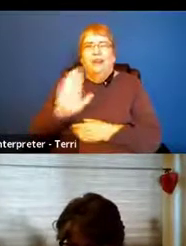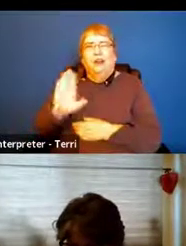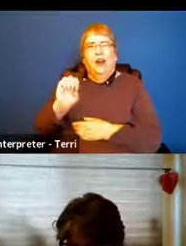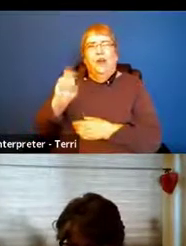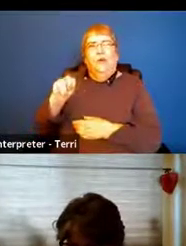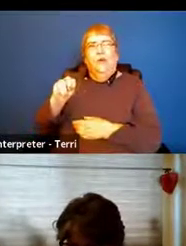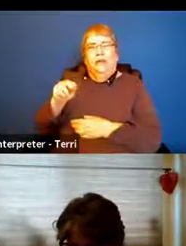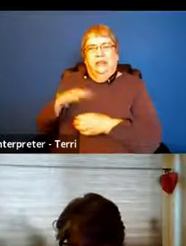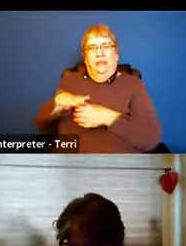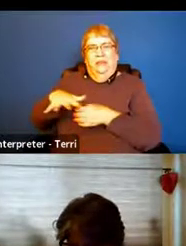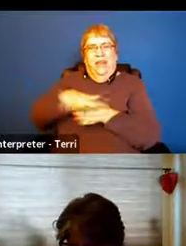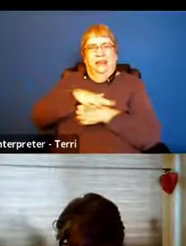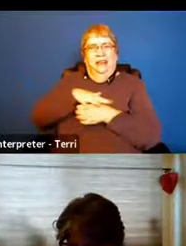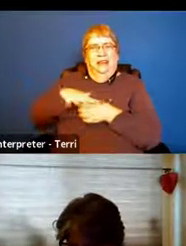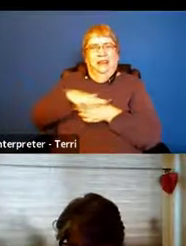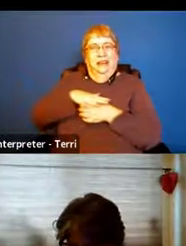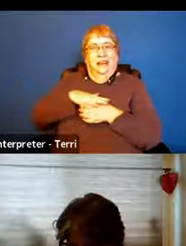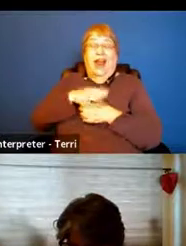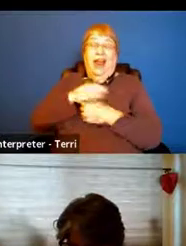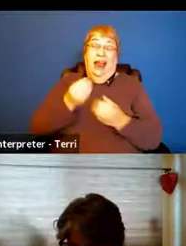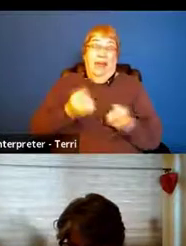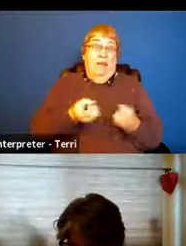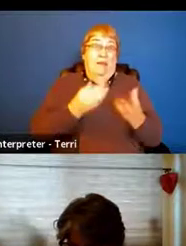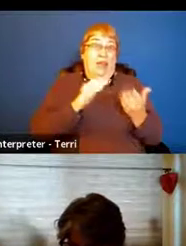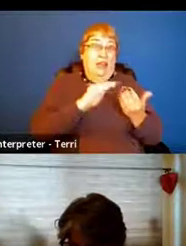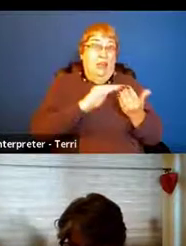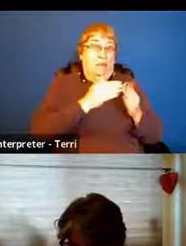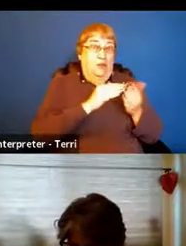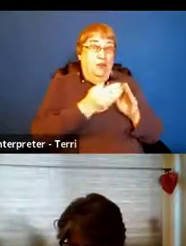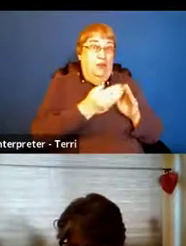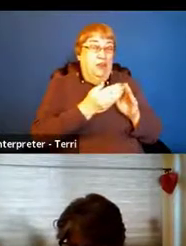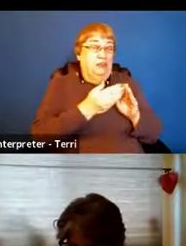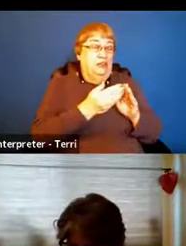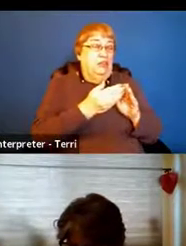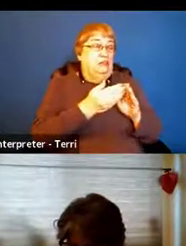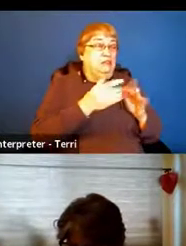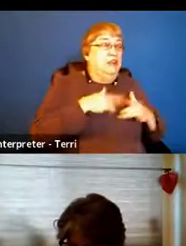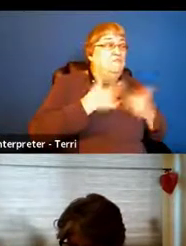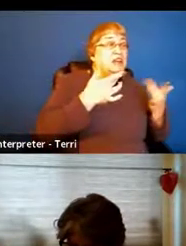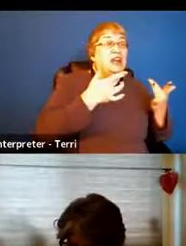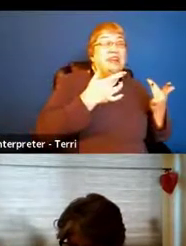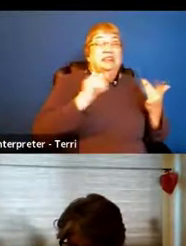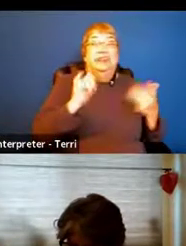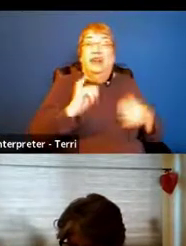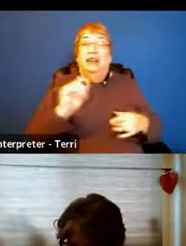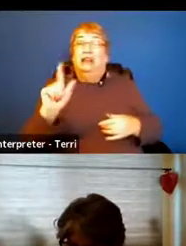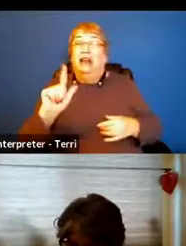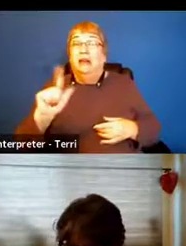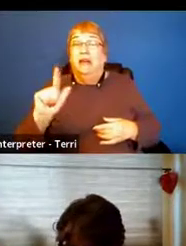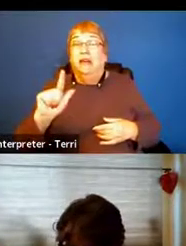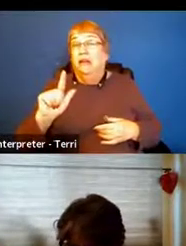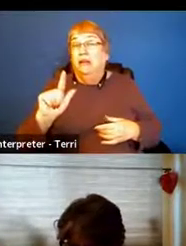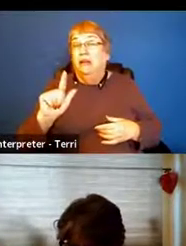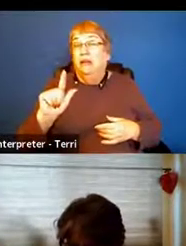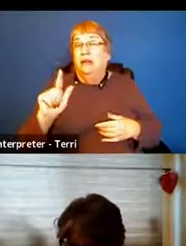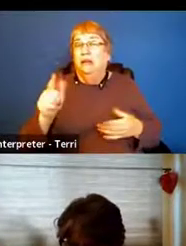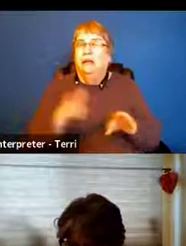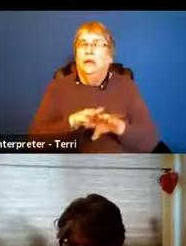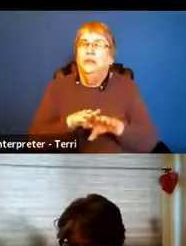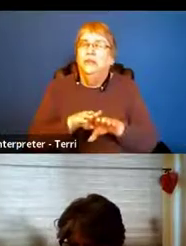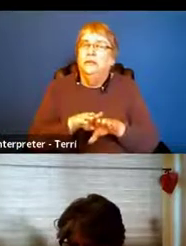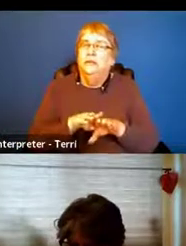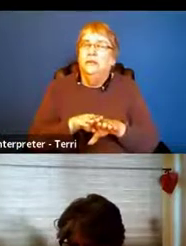fact that, you know, many community spaces that they might otherwise engage with, like public libraries, for instance, are also closed.